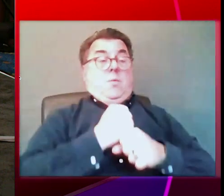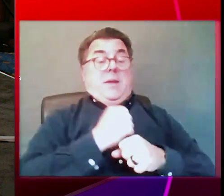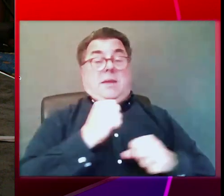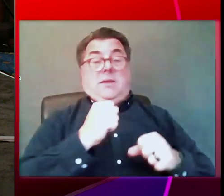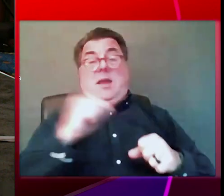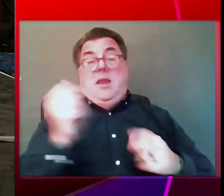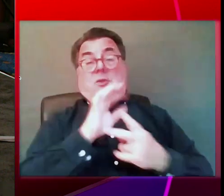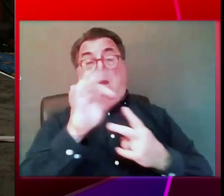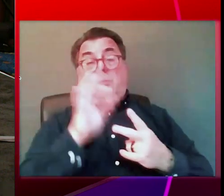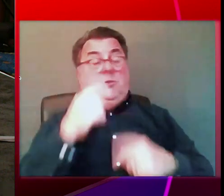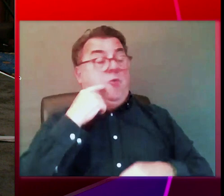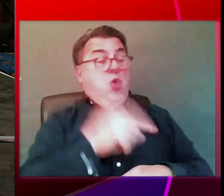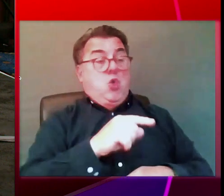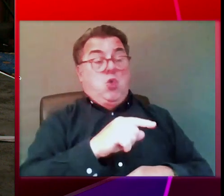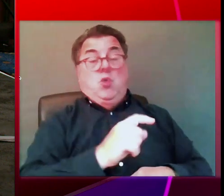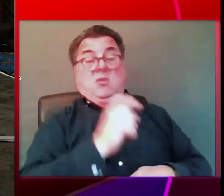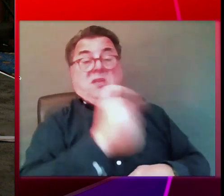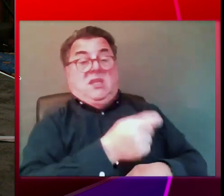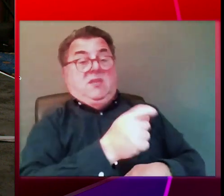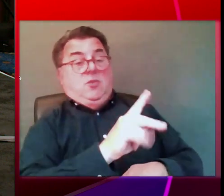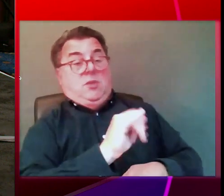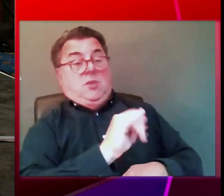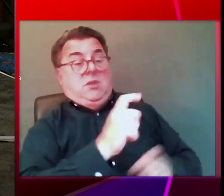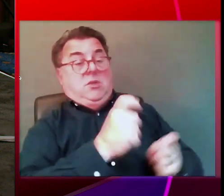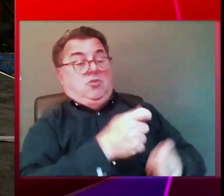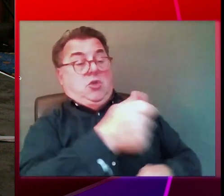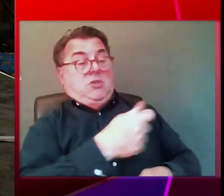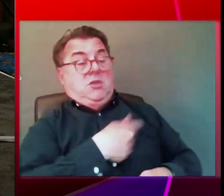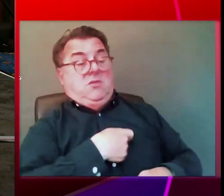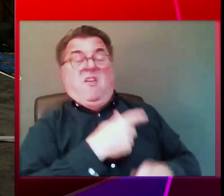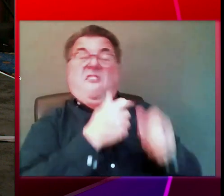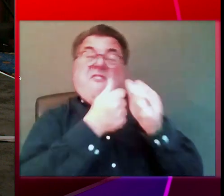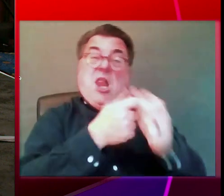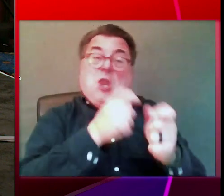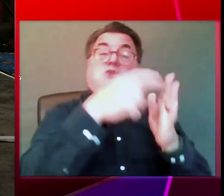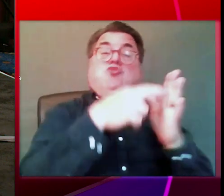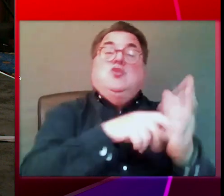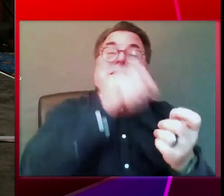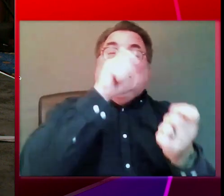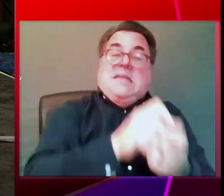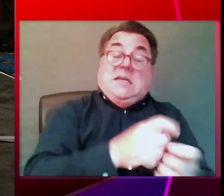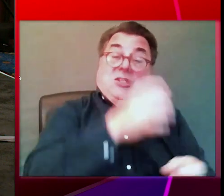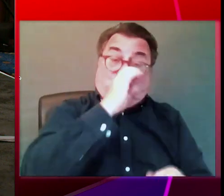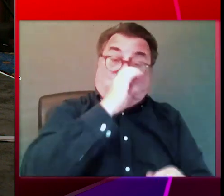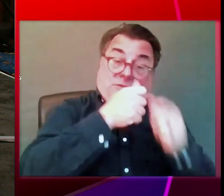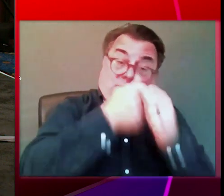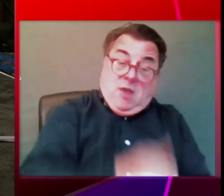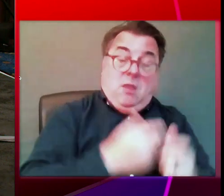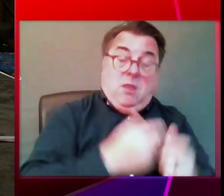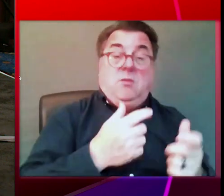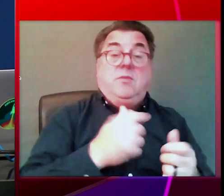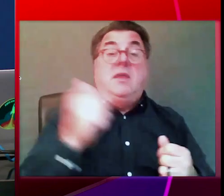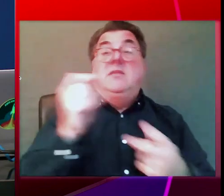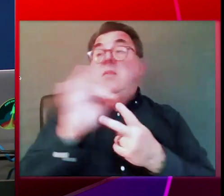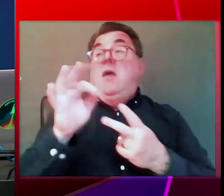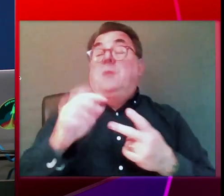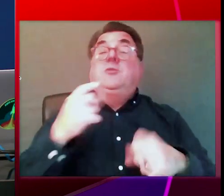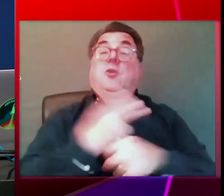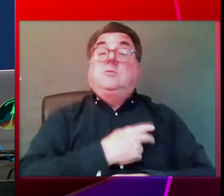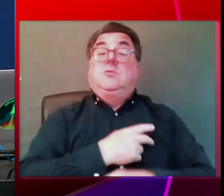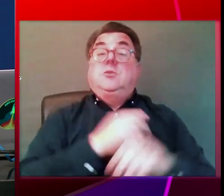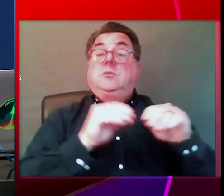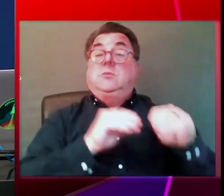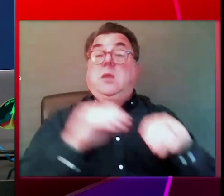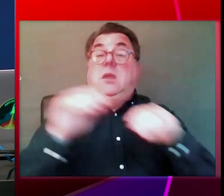option that gives you the strictest reading of those compliance rules. That's absolutely right. That's another option for customers to move those